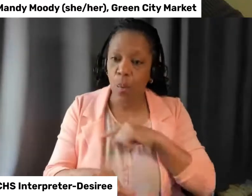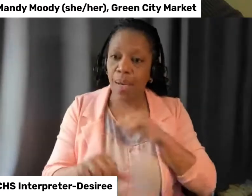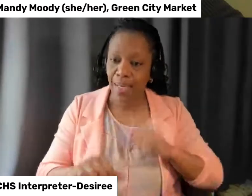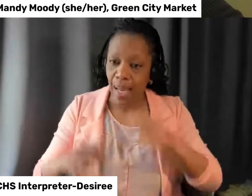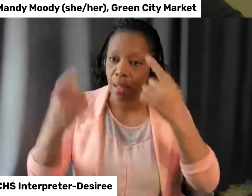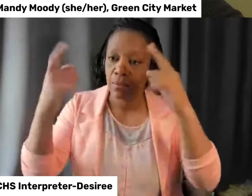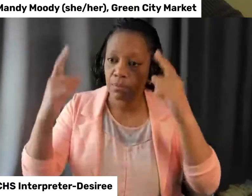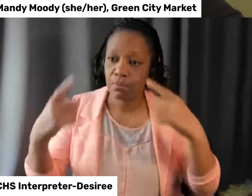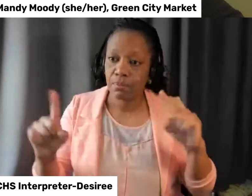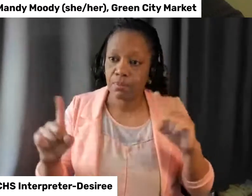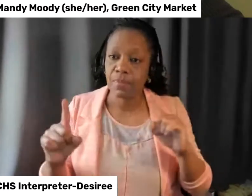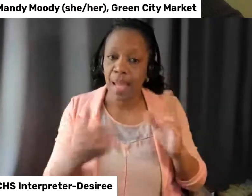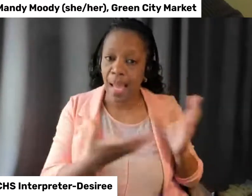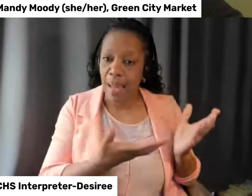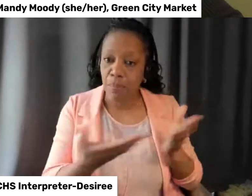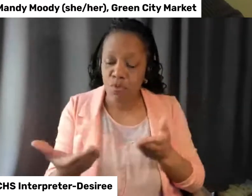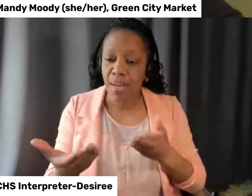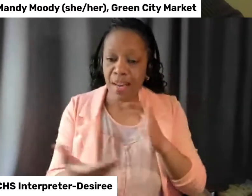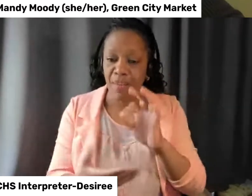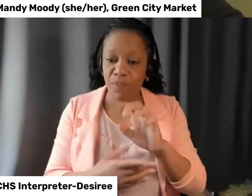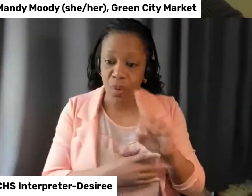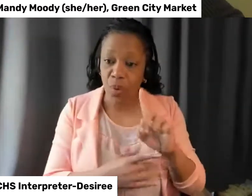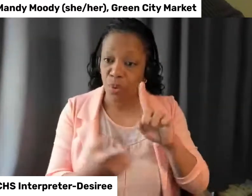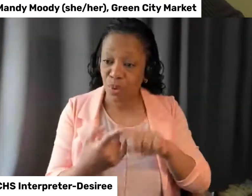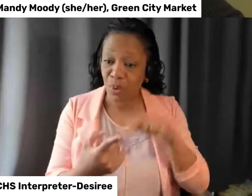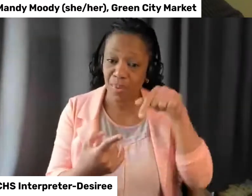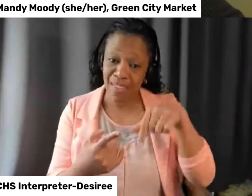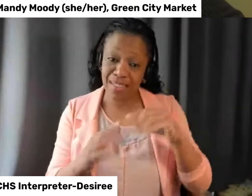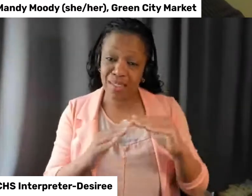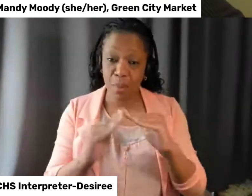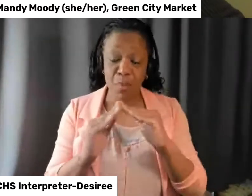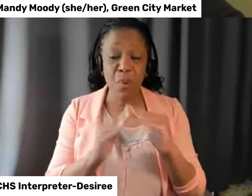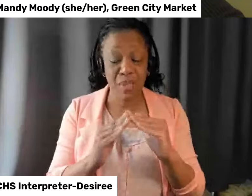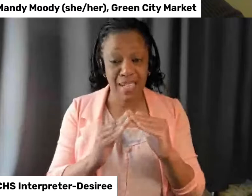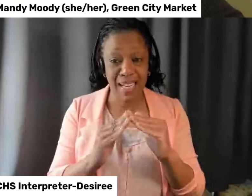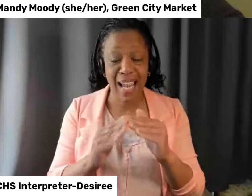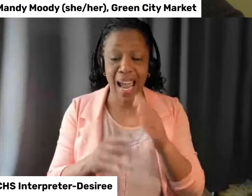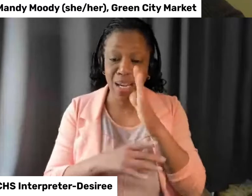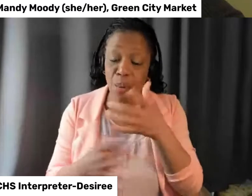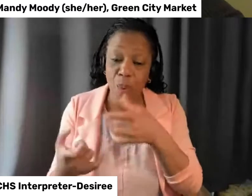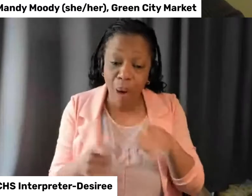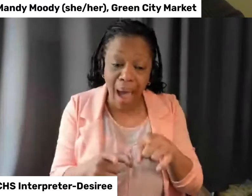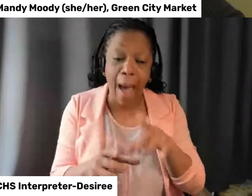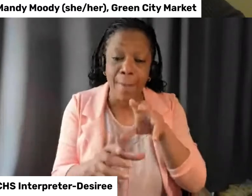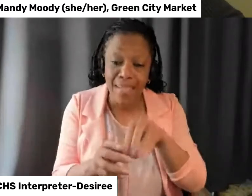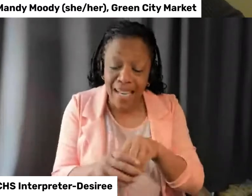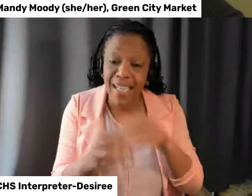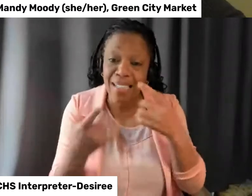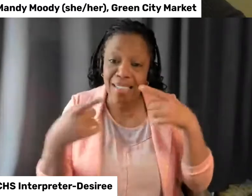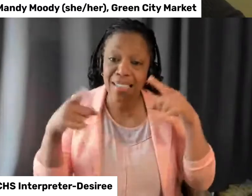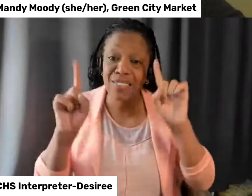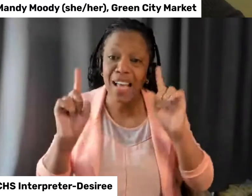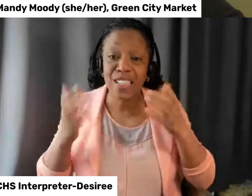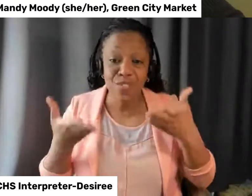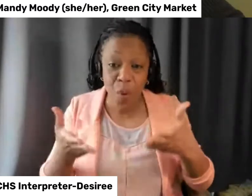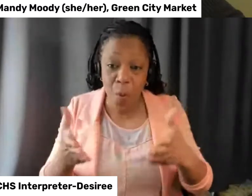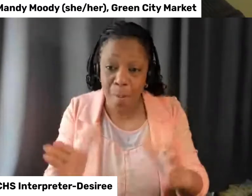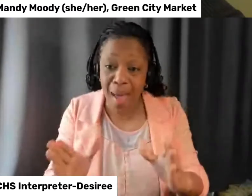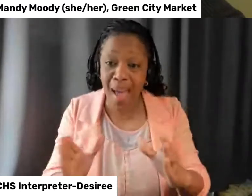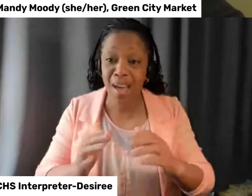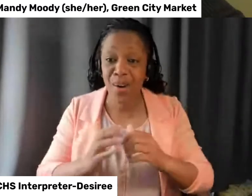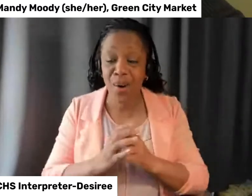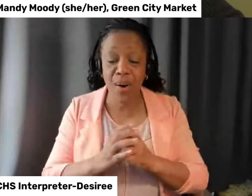our community can happen and happen in a successful manner. I have been